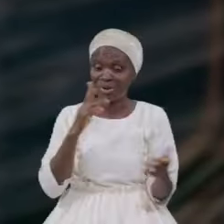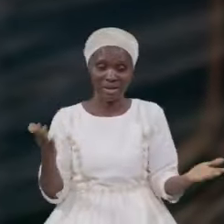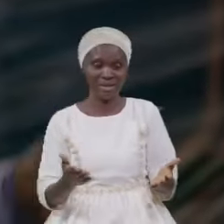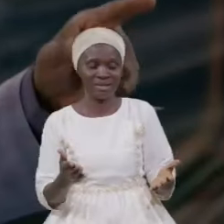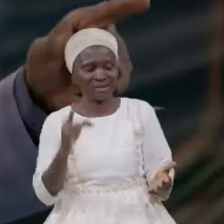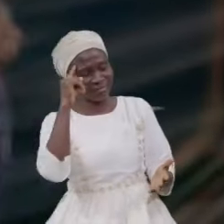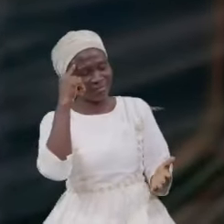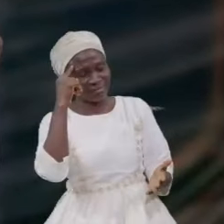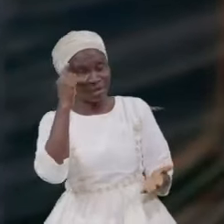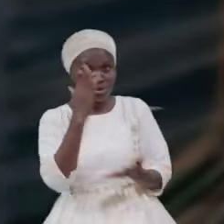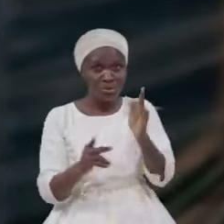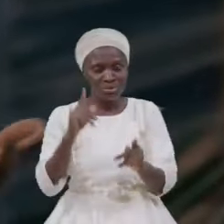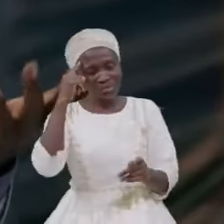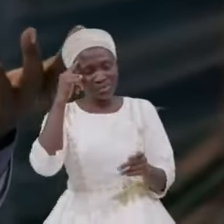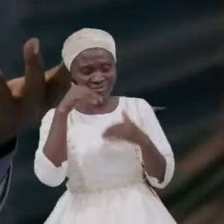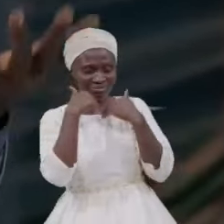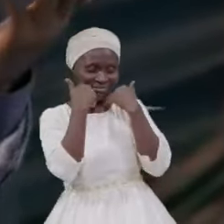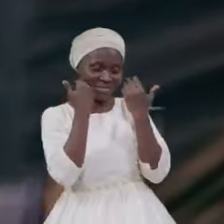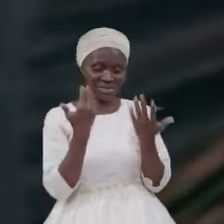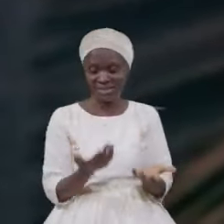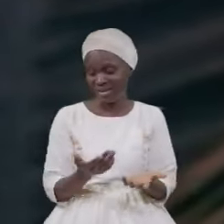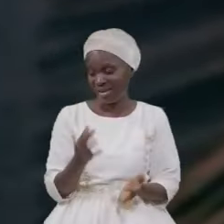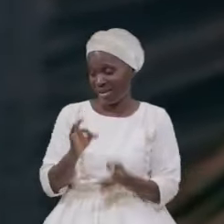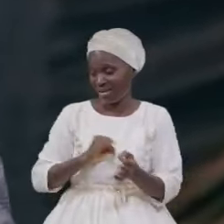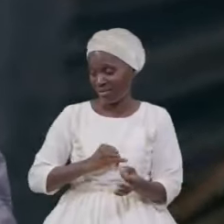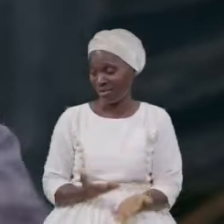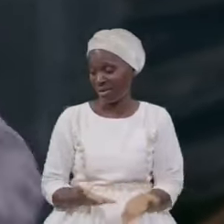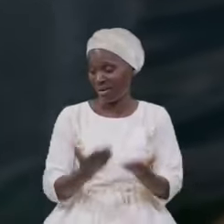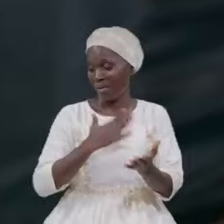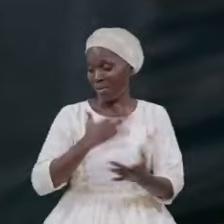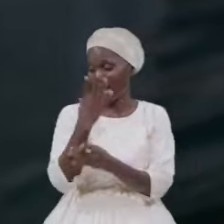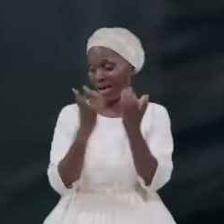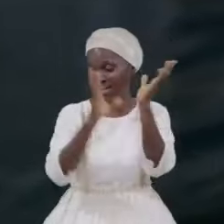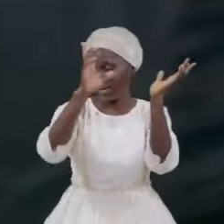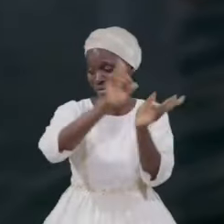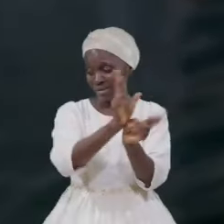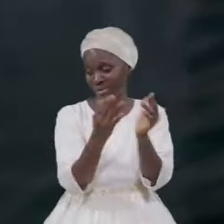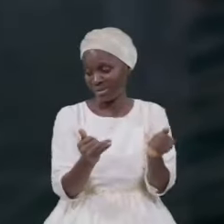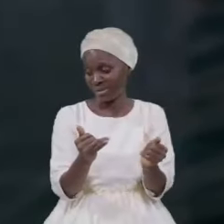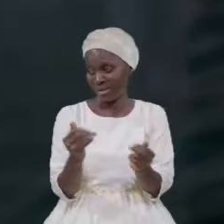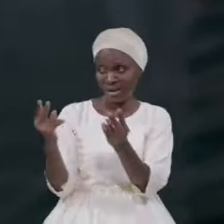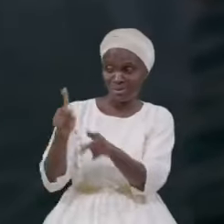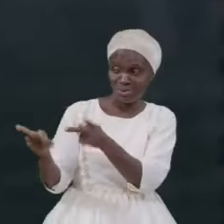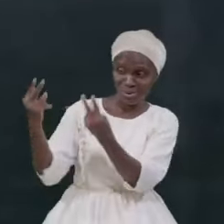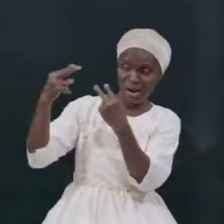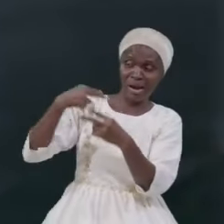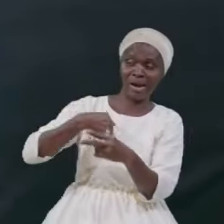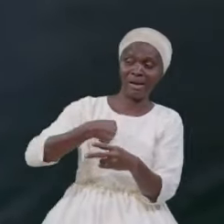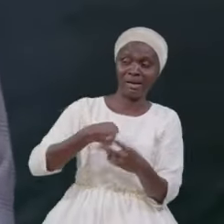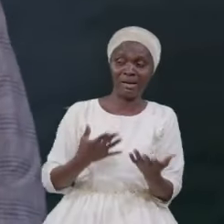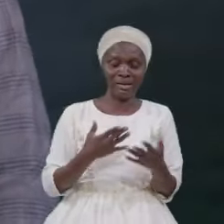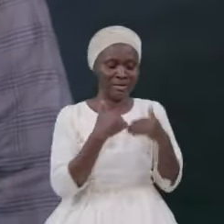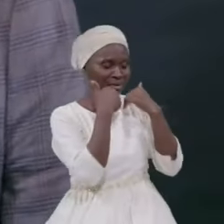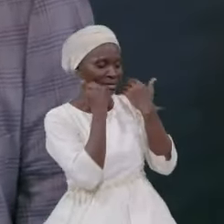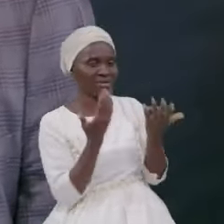say, so and so, why not? All the people that may look at you, they know that you cannot